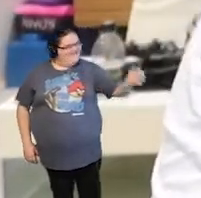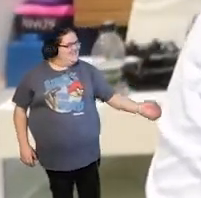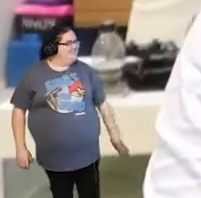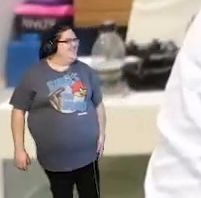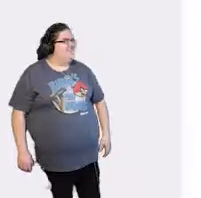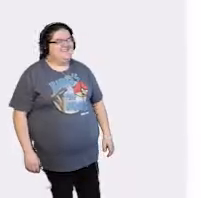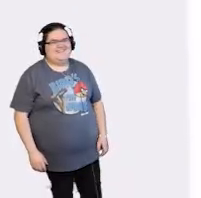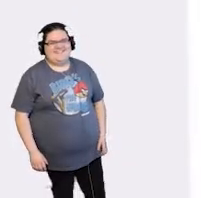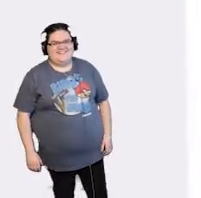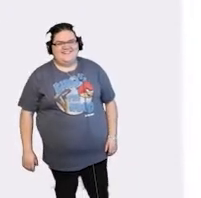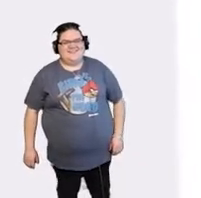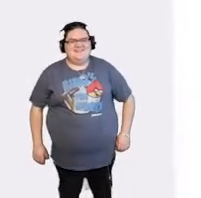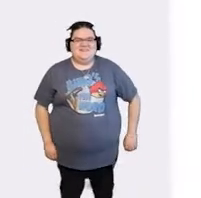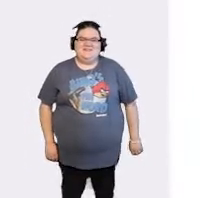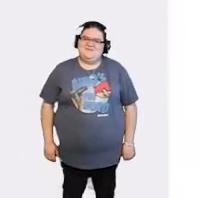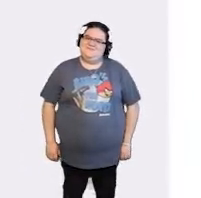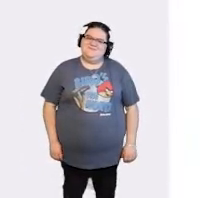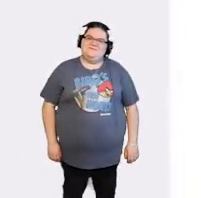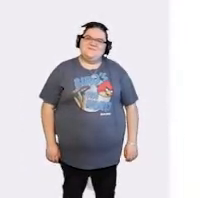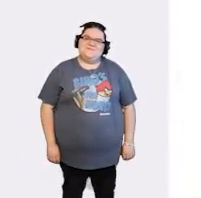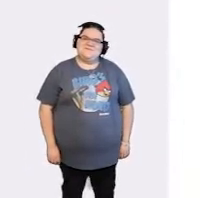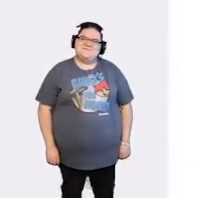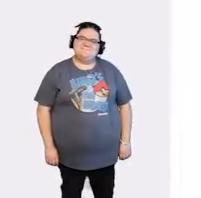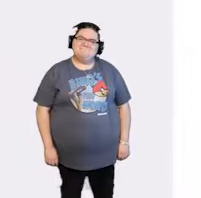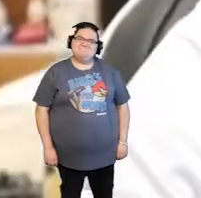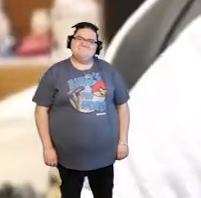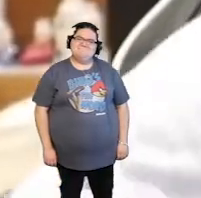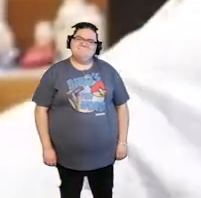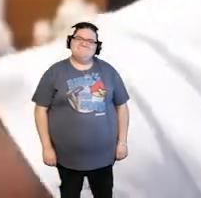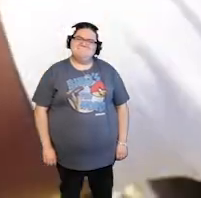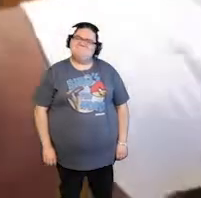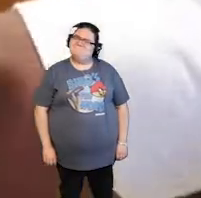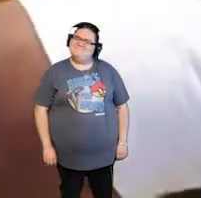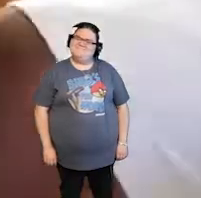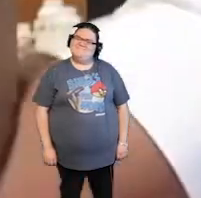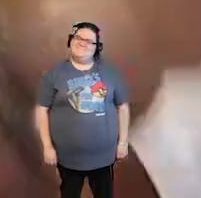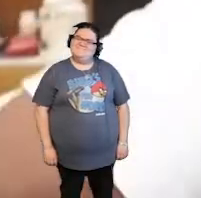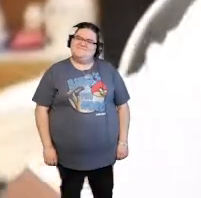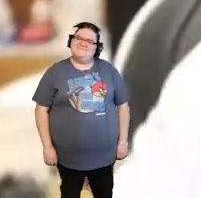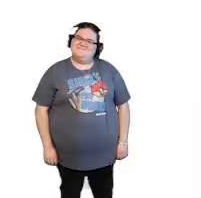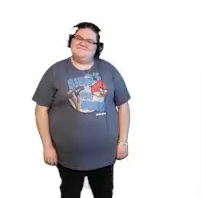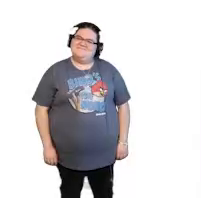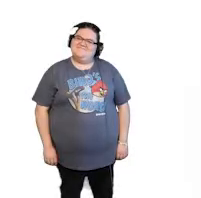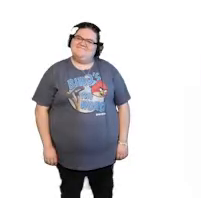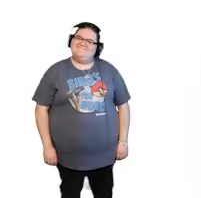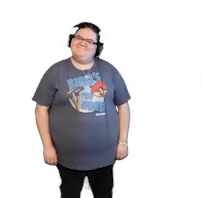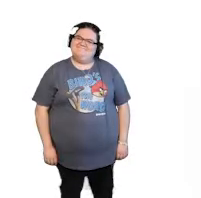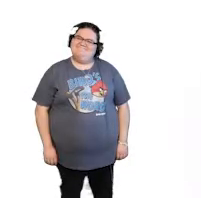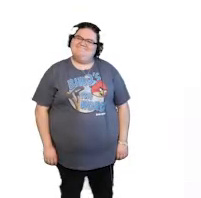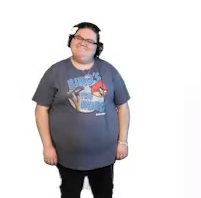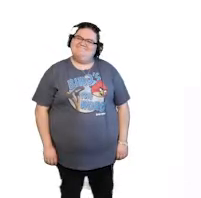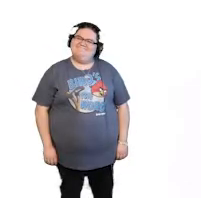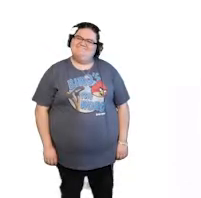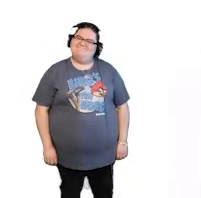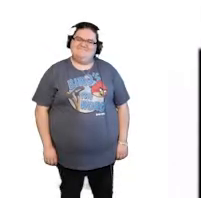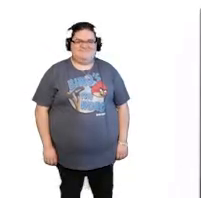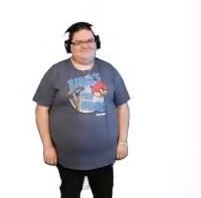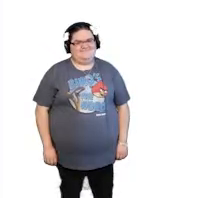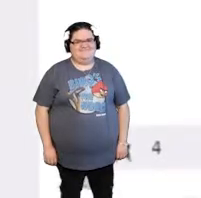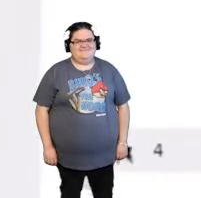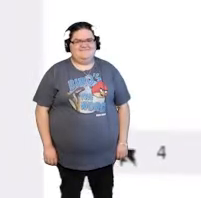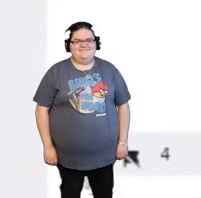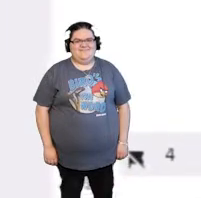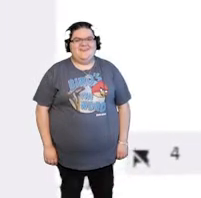That's so funny. Post not clarity. It's a bitch. Ain't that the truth? Girls after masturbating. That was